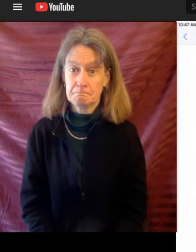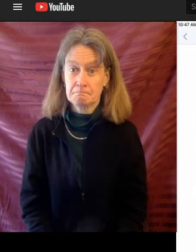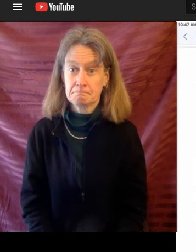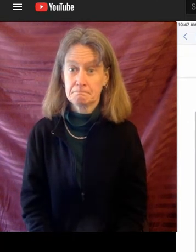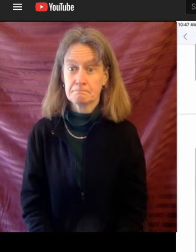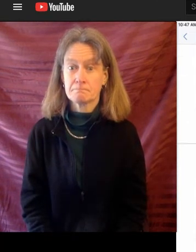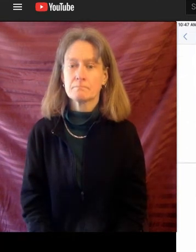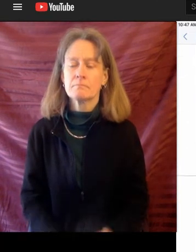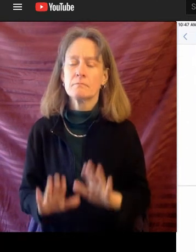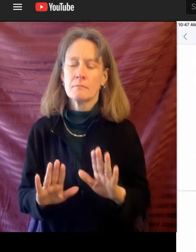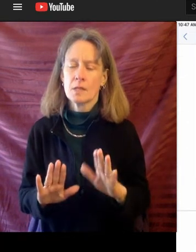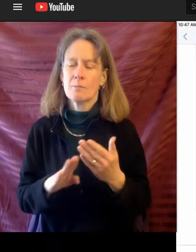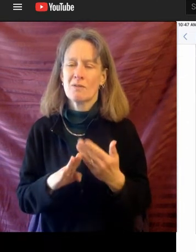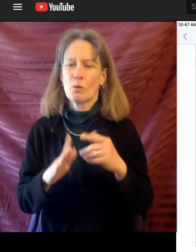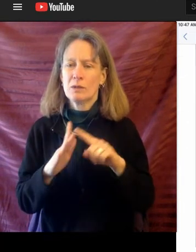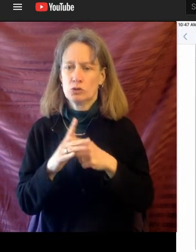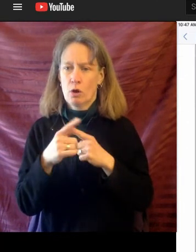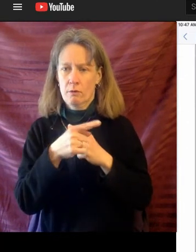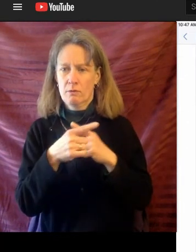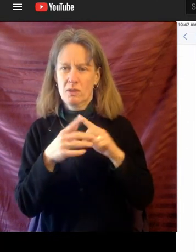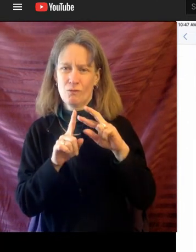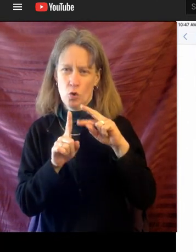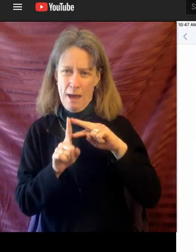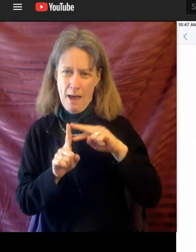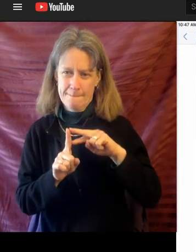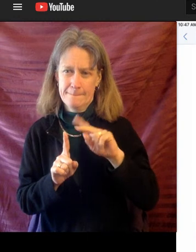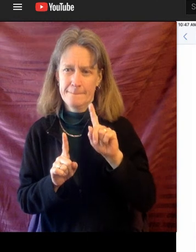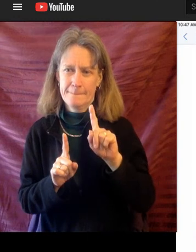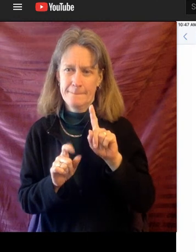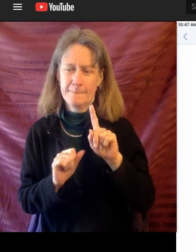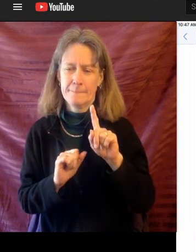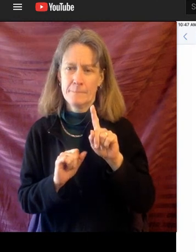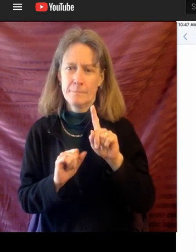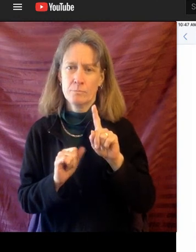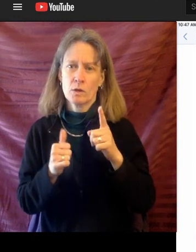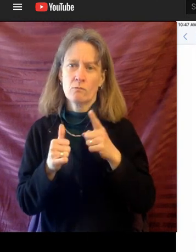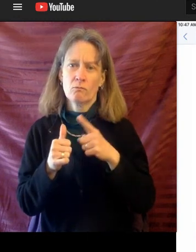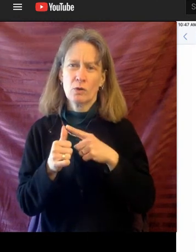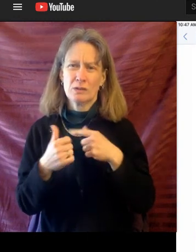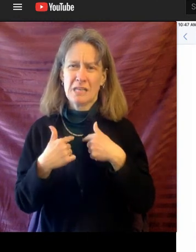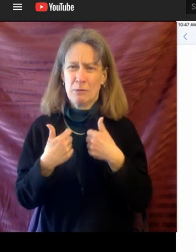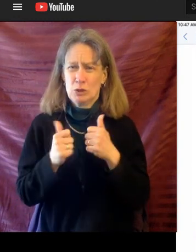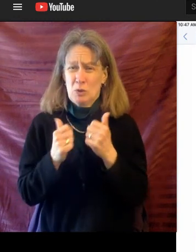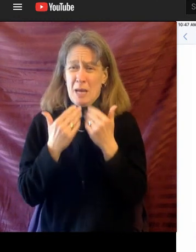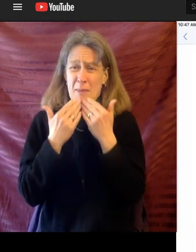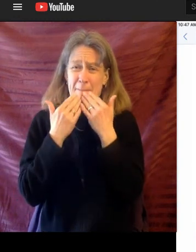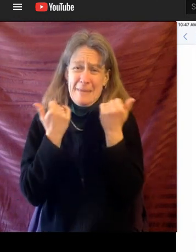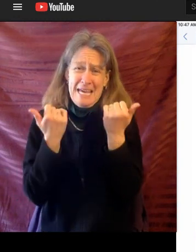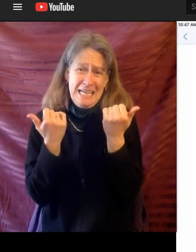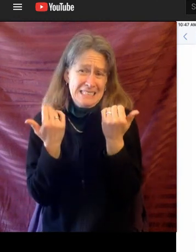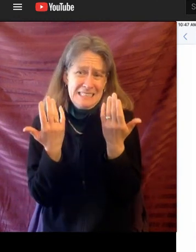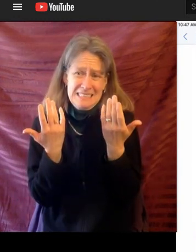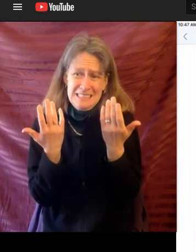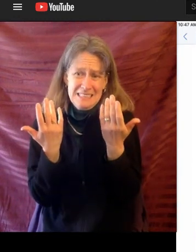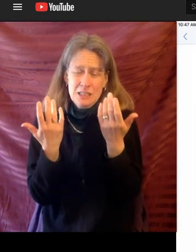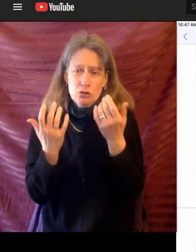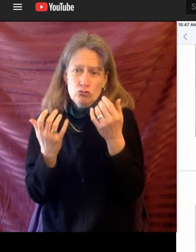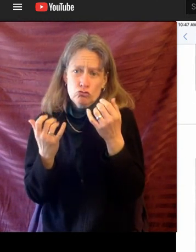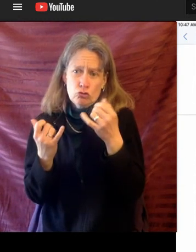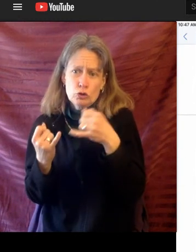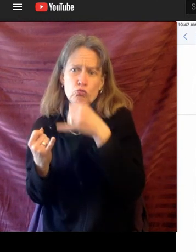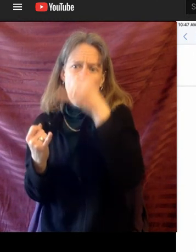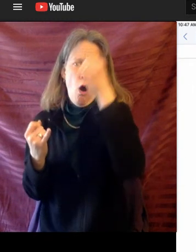Before we start this, I'm just going to do my best to draw